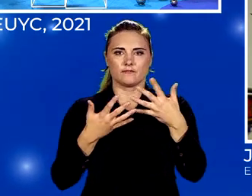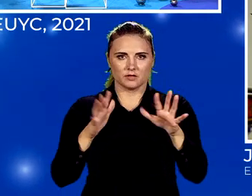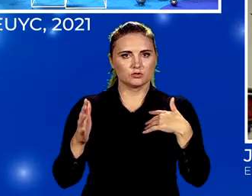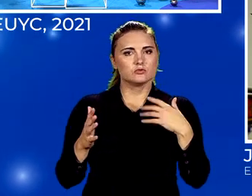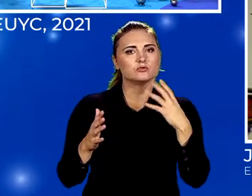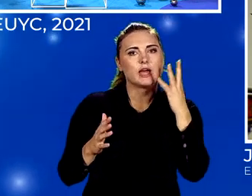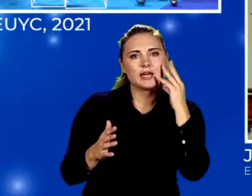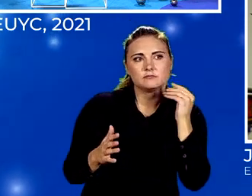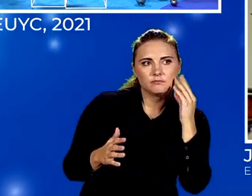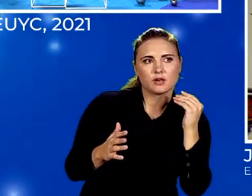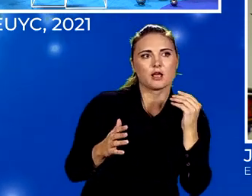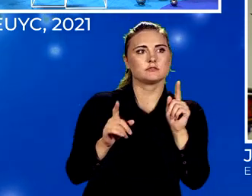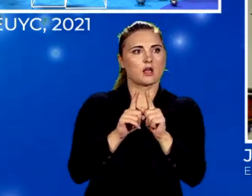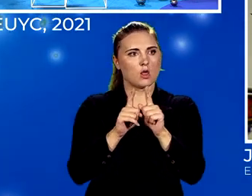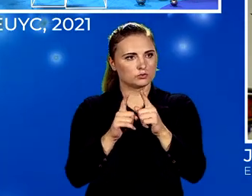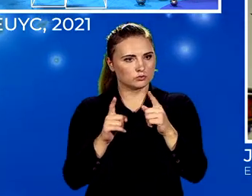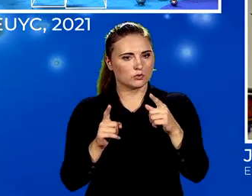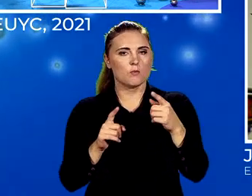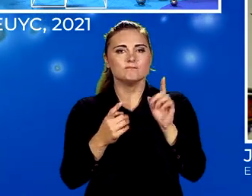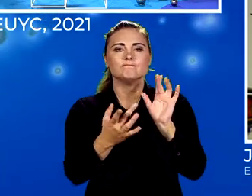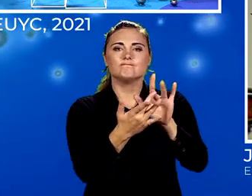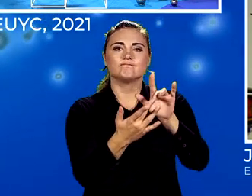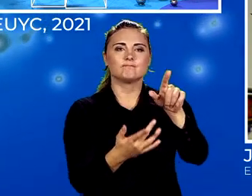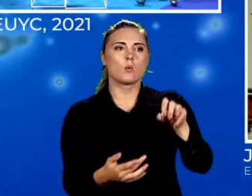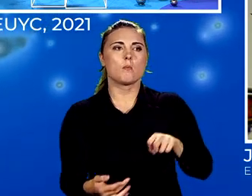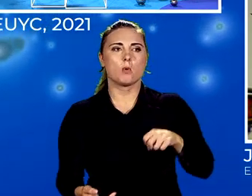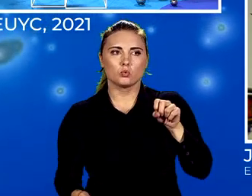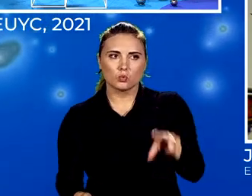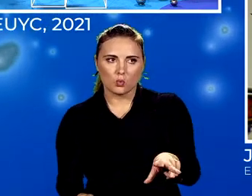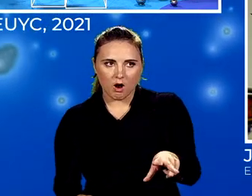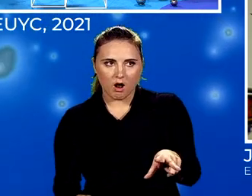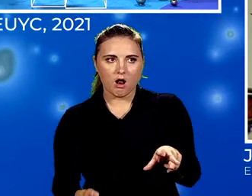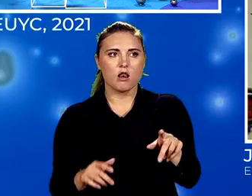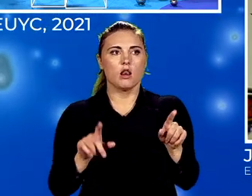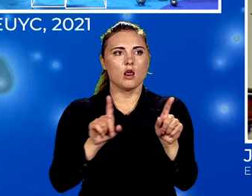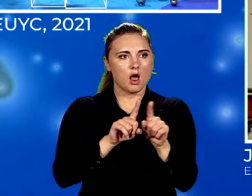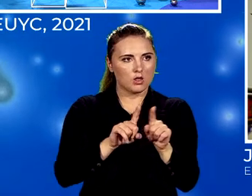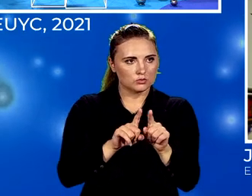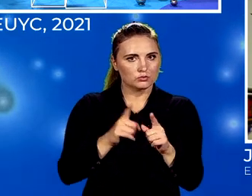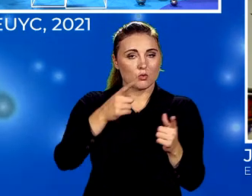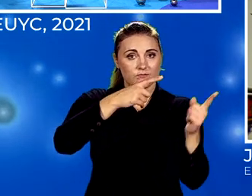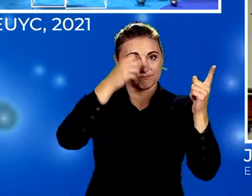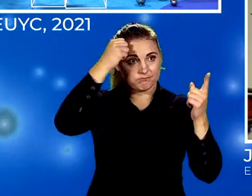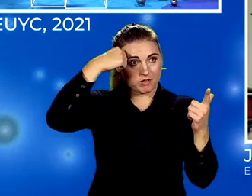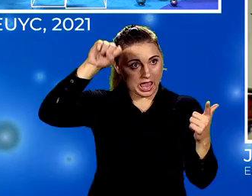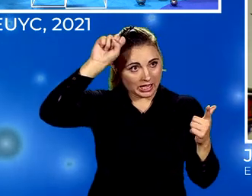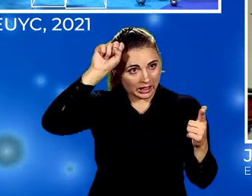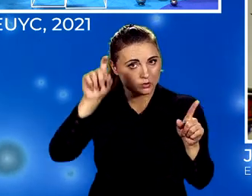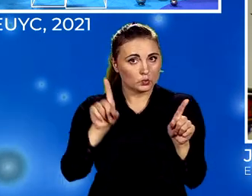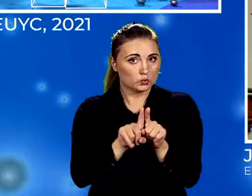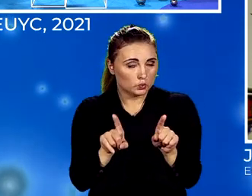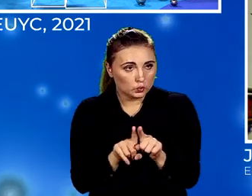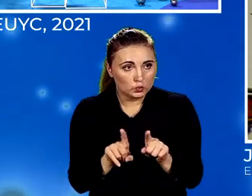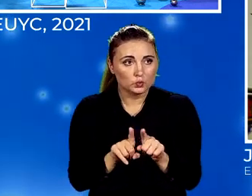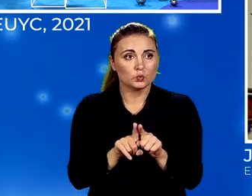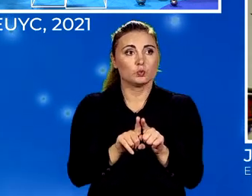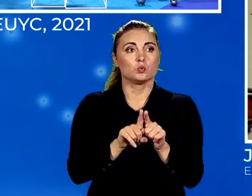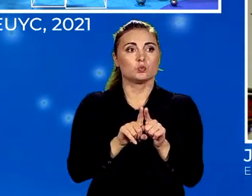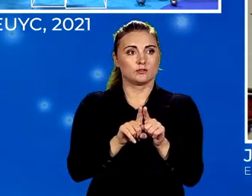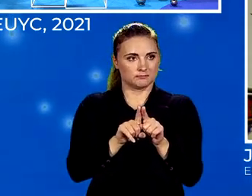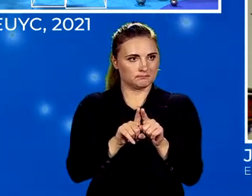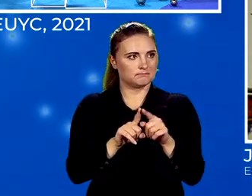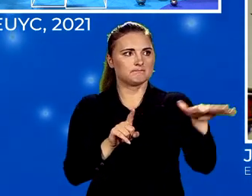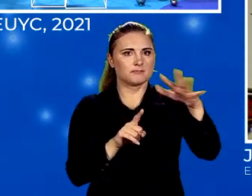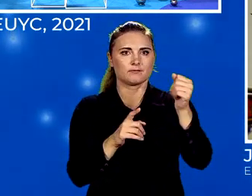conference in Portugal was a hybrid event. I think it was partly also in Berlin. So the youth community and every organizer